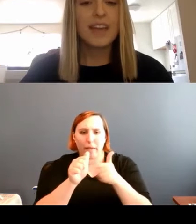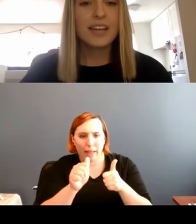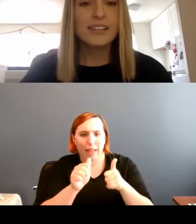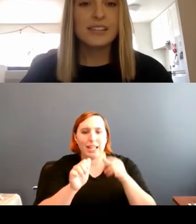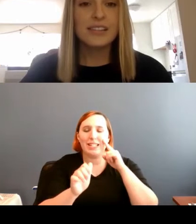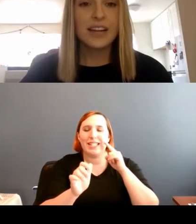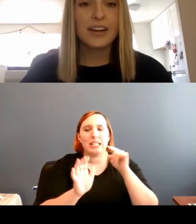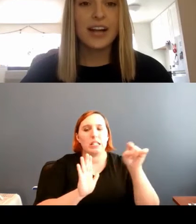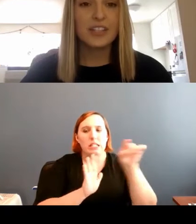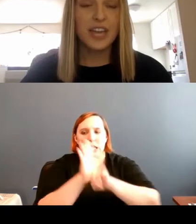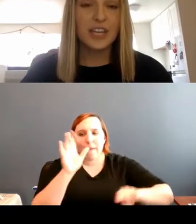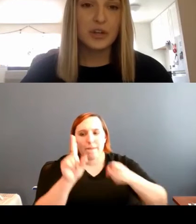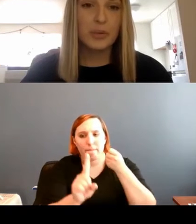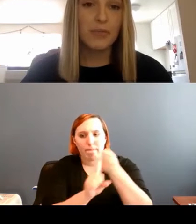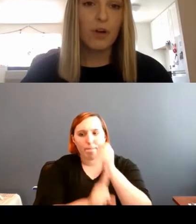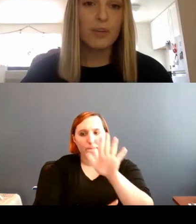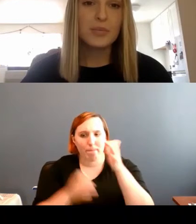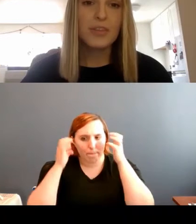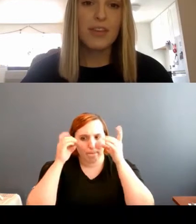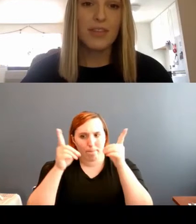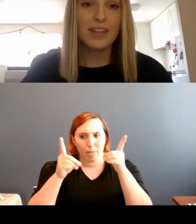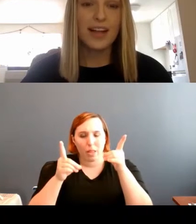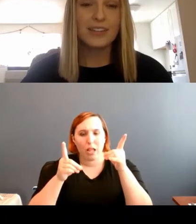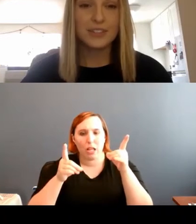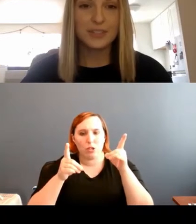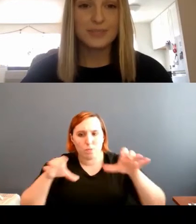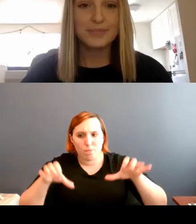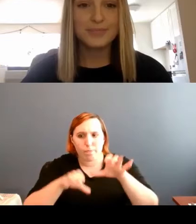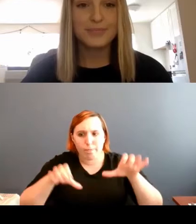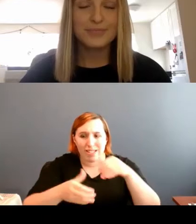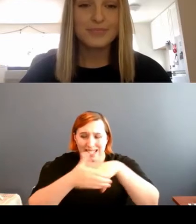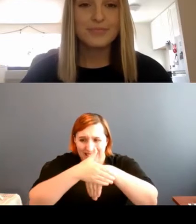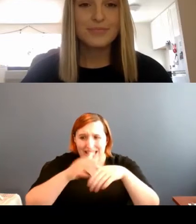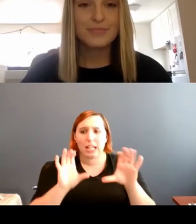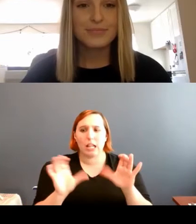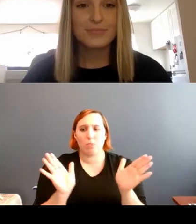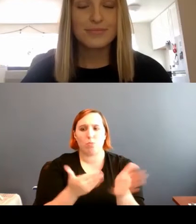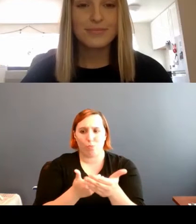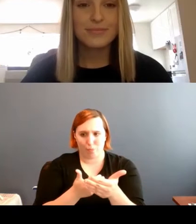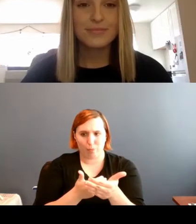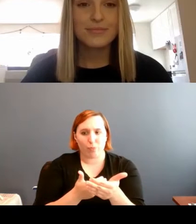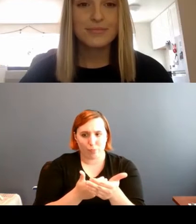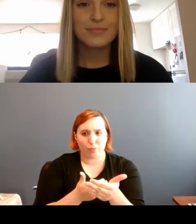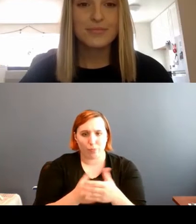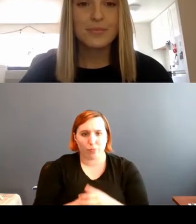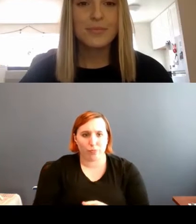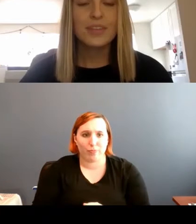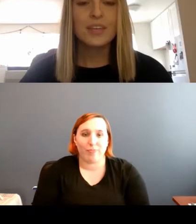negatively affects their educational performance within the classroom.